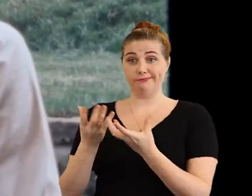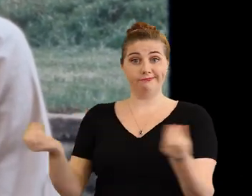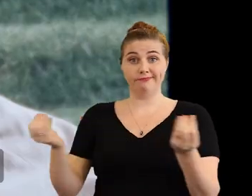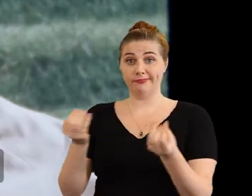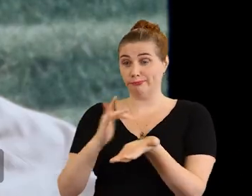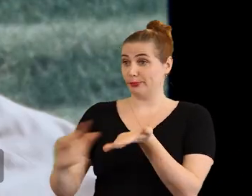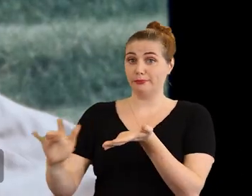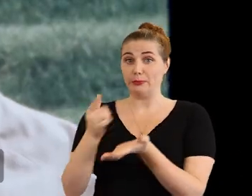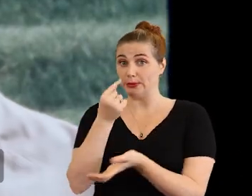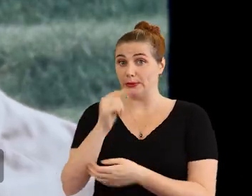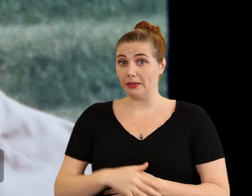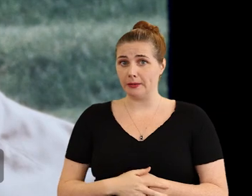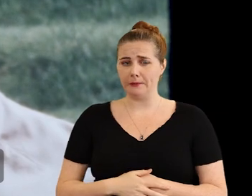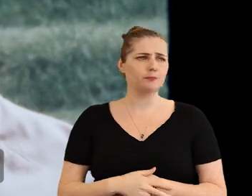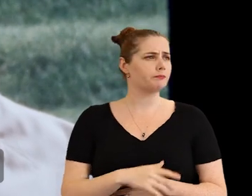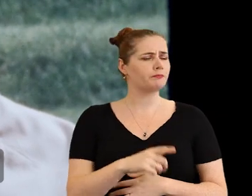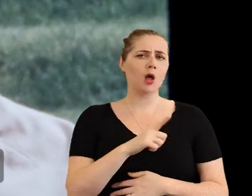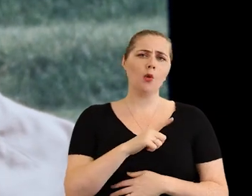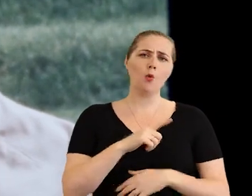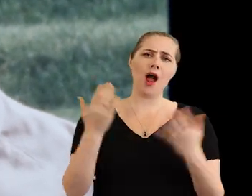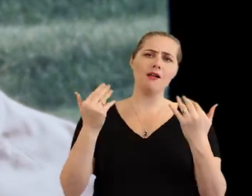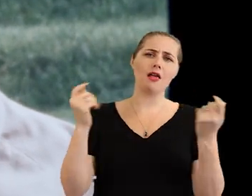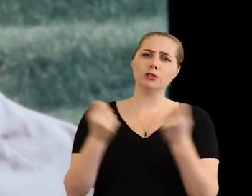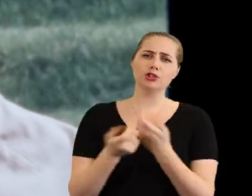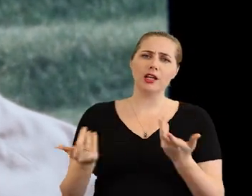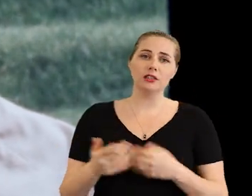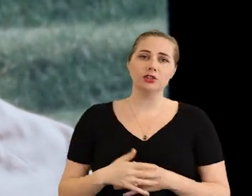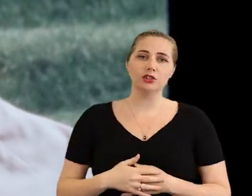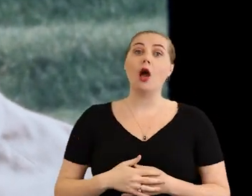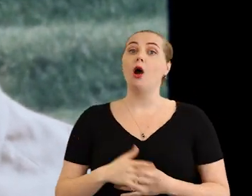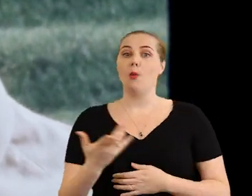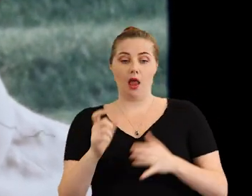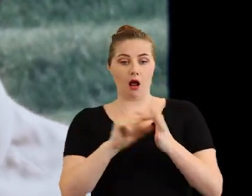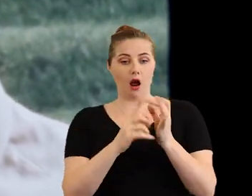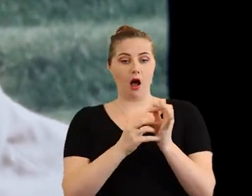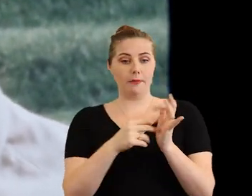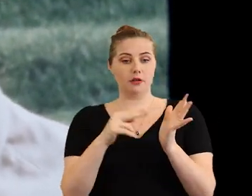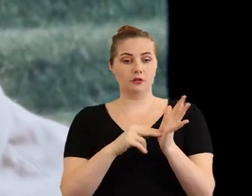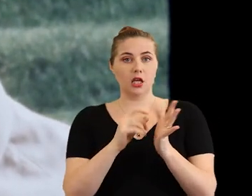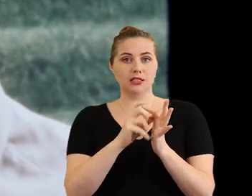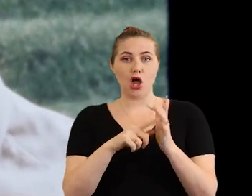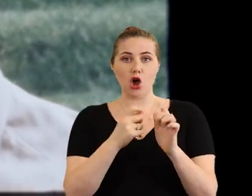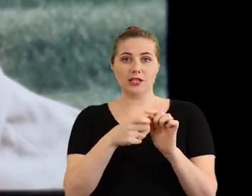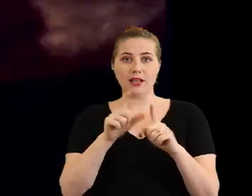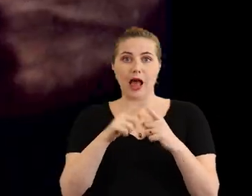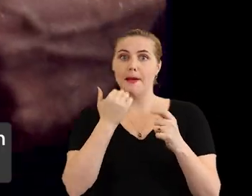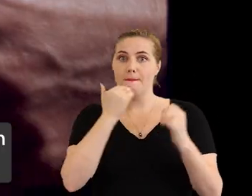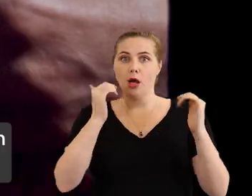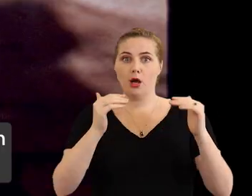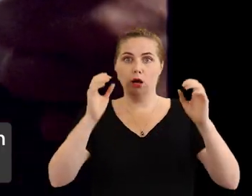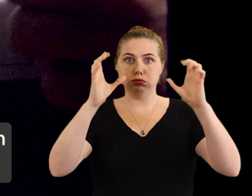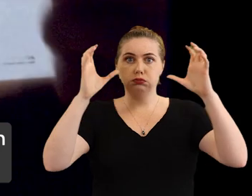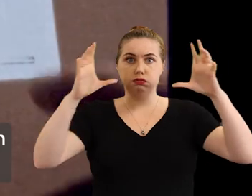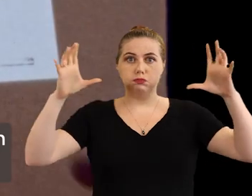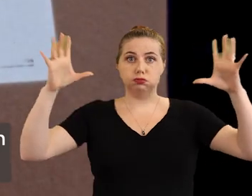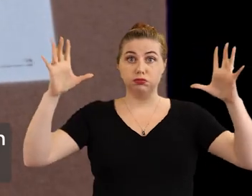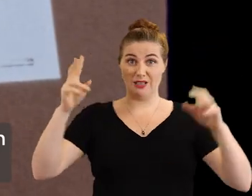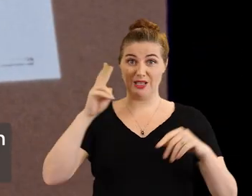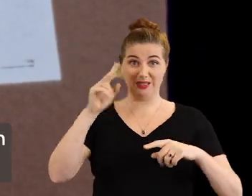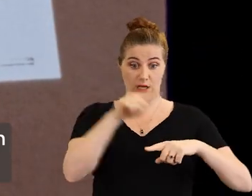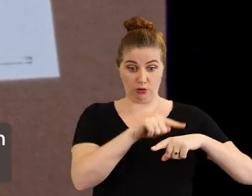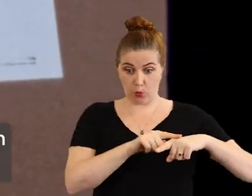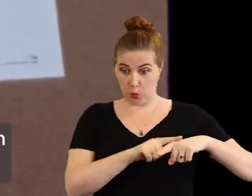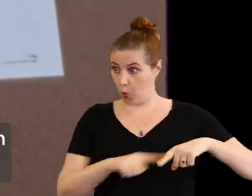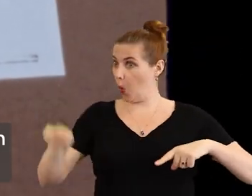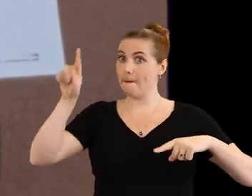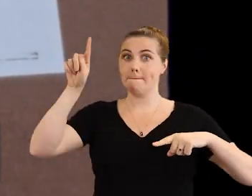civilization. What's causing this climatic change? Well, the essence of it seems to be the build-up of carbon dioxide in the atmosphere. This graph shows the increase in